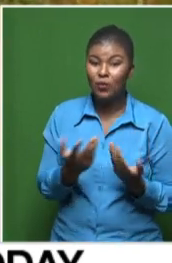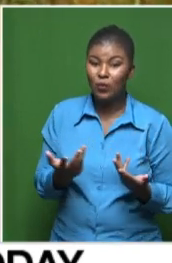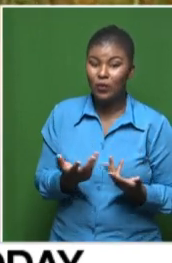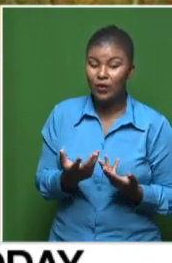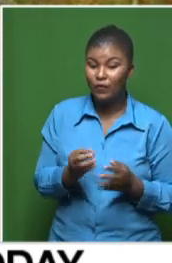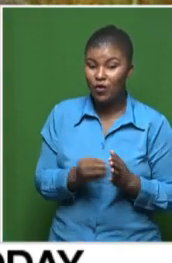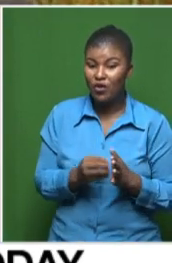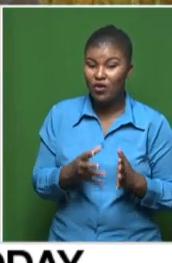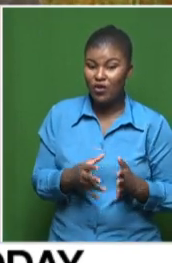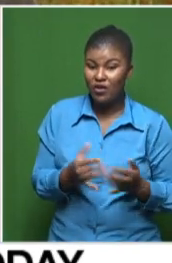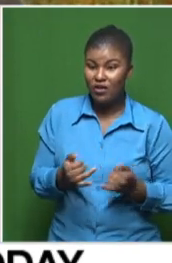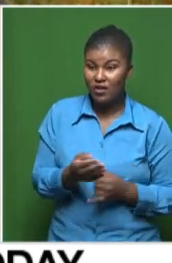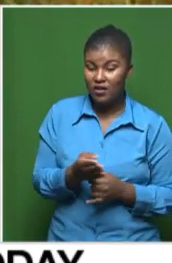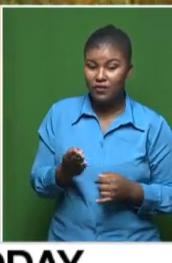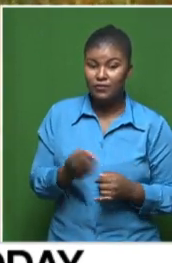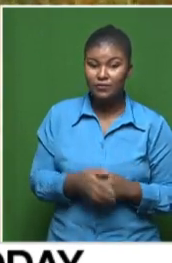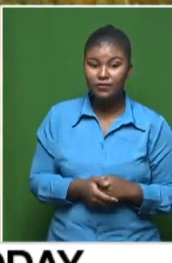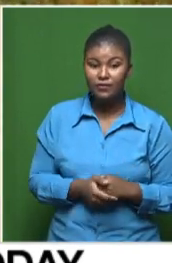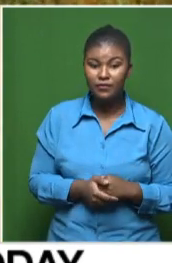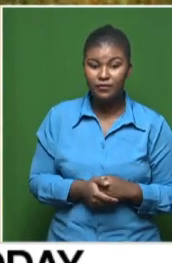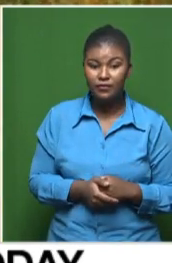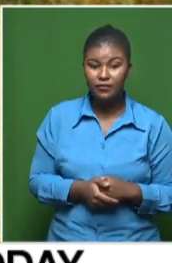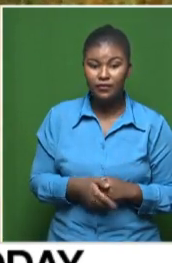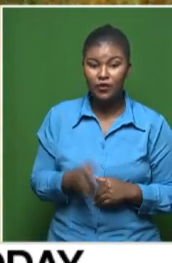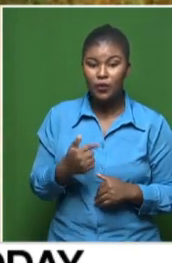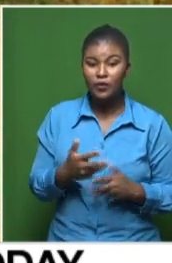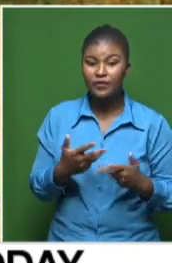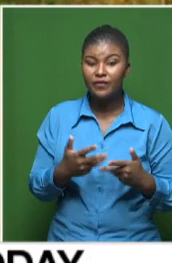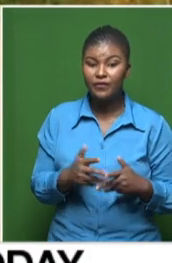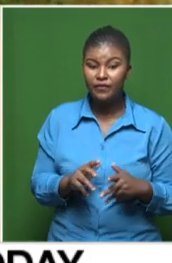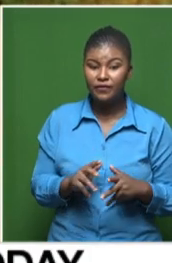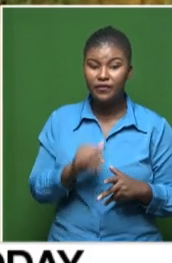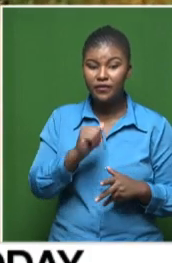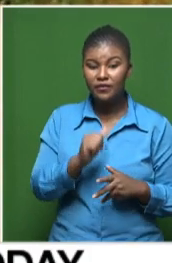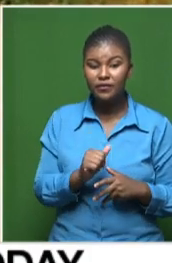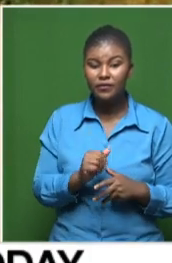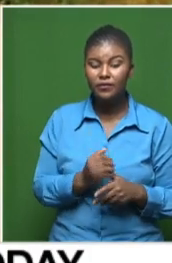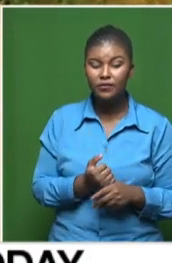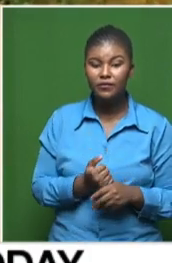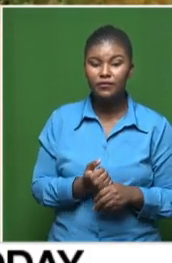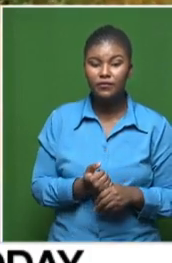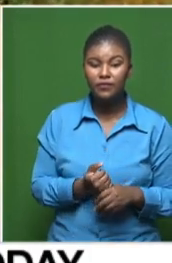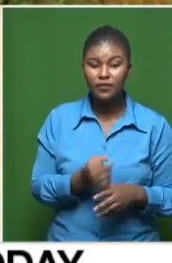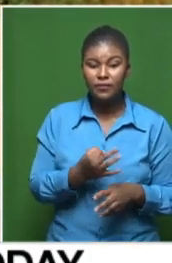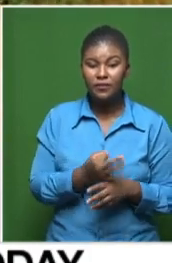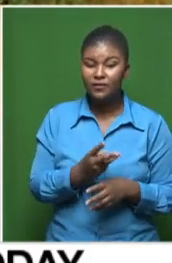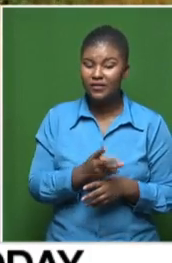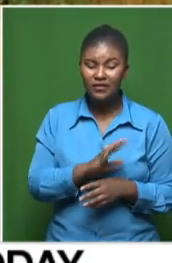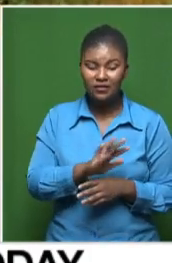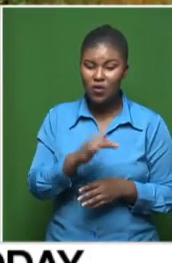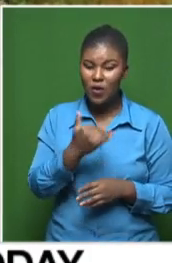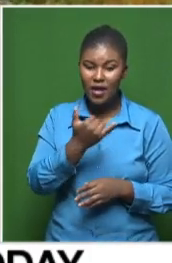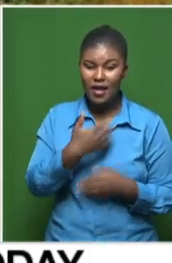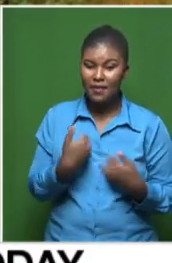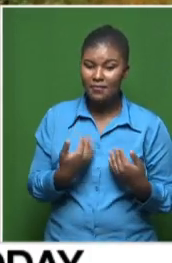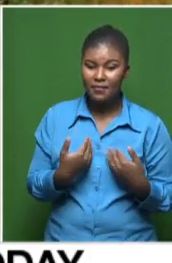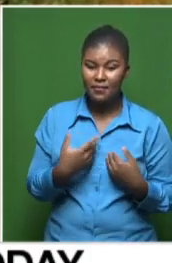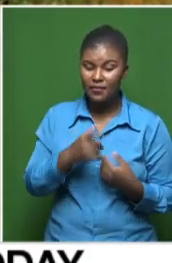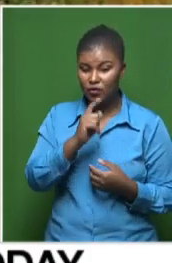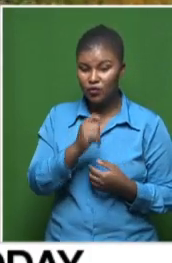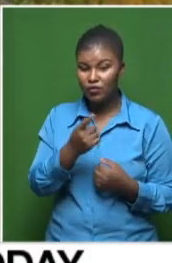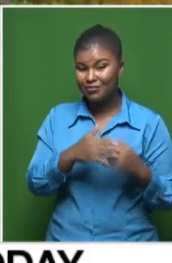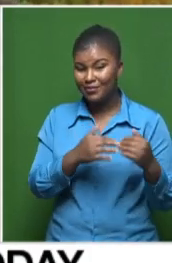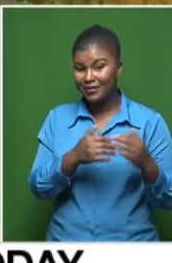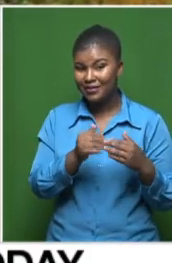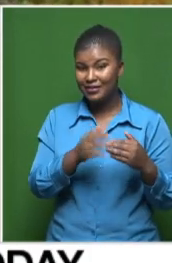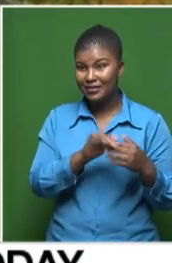learners here. As we said in the package, the parents are not happy with this